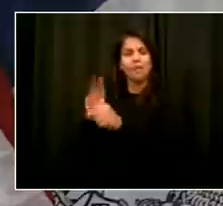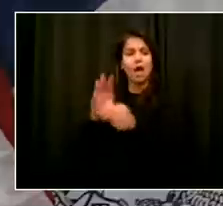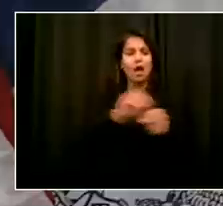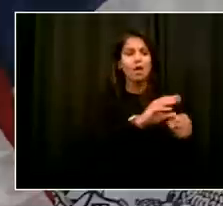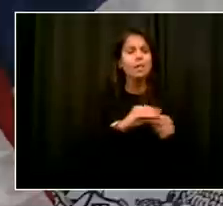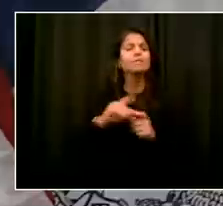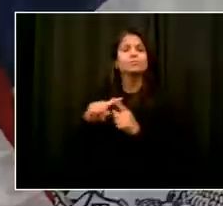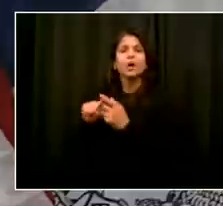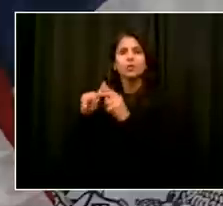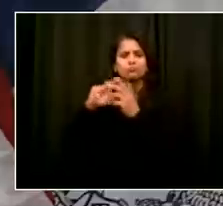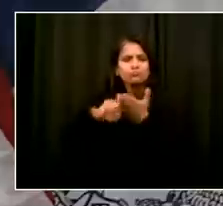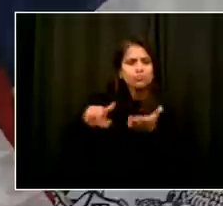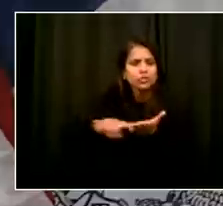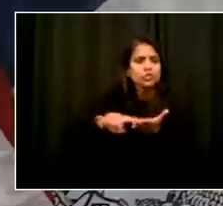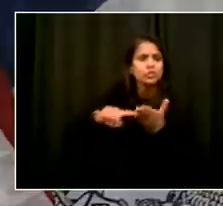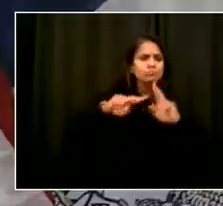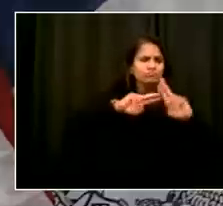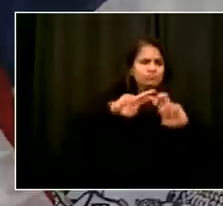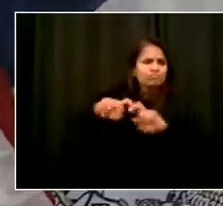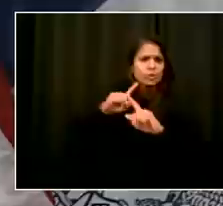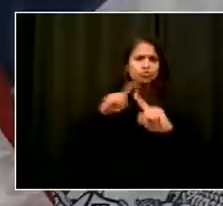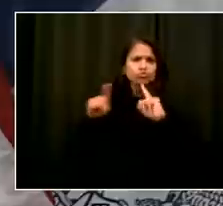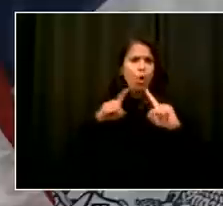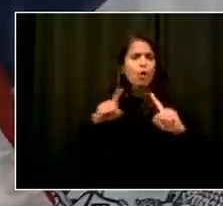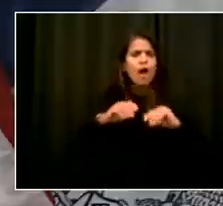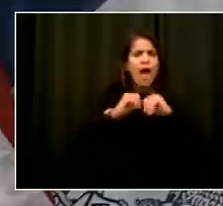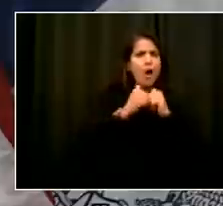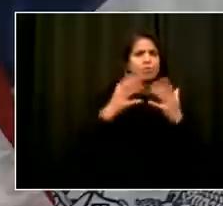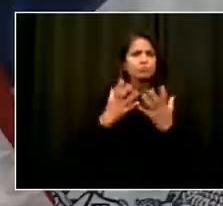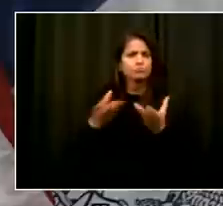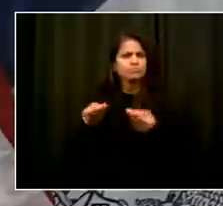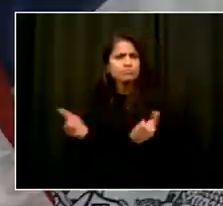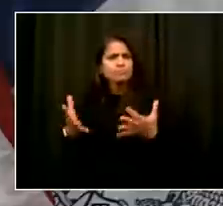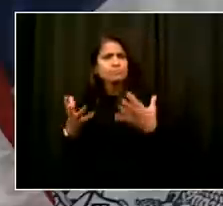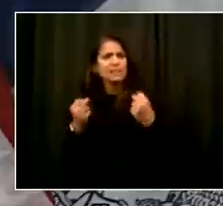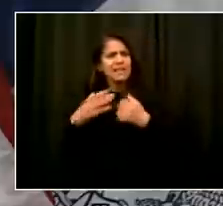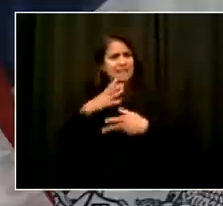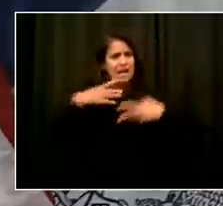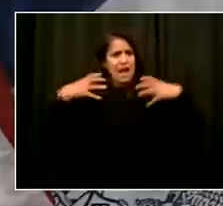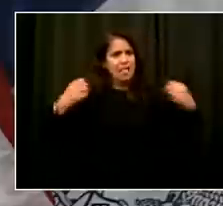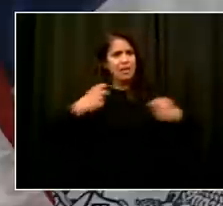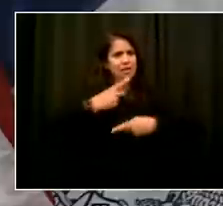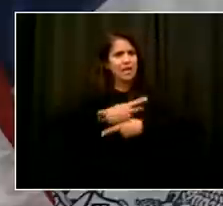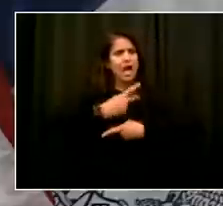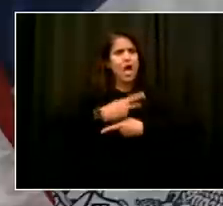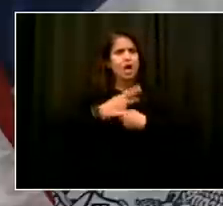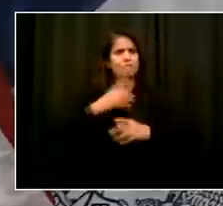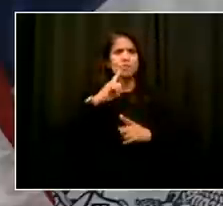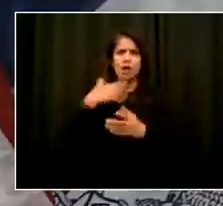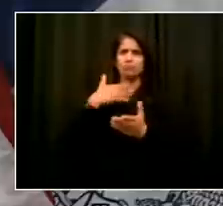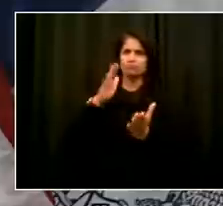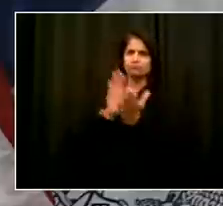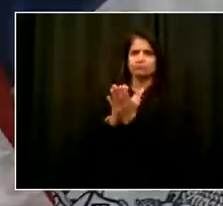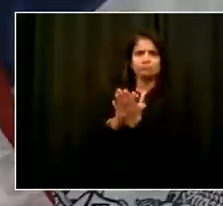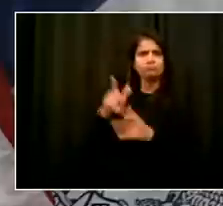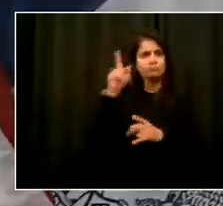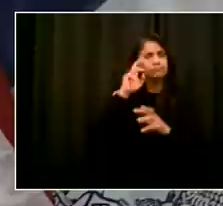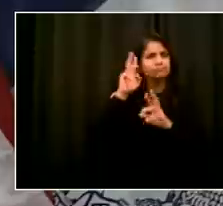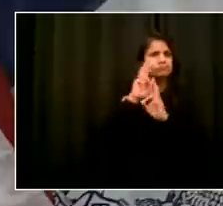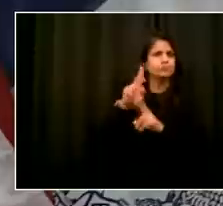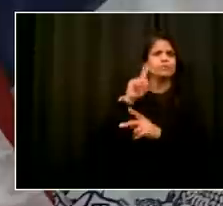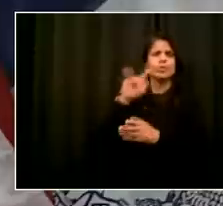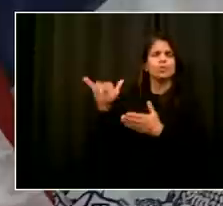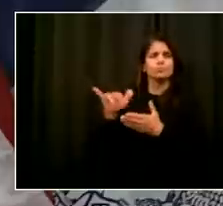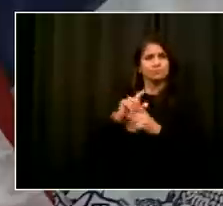our healthcare leadership has helped us find solutions and a way forward. So today we're going to talk about the moment we're in